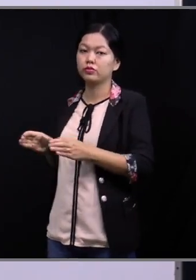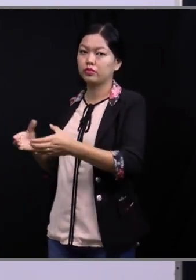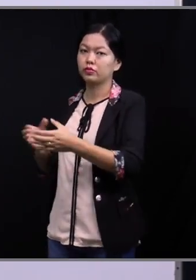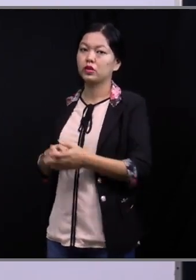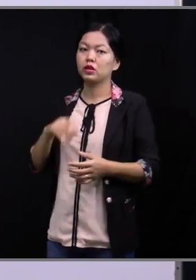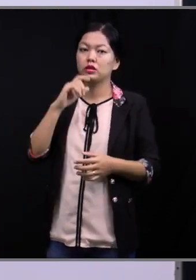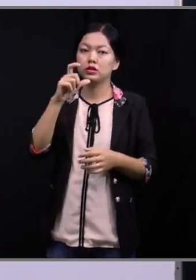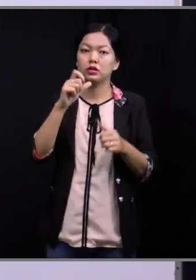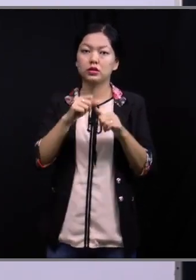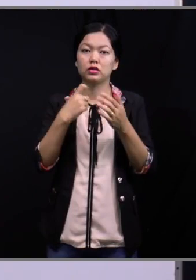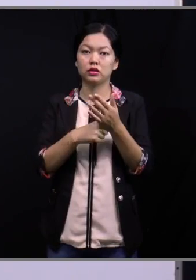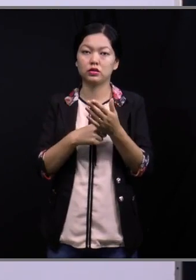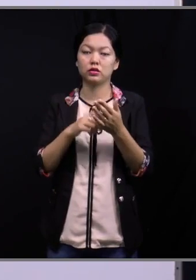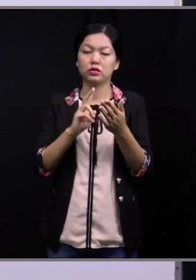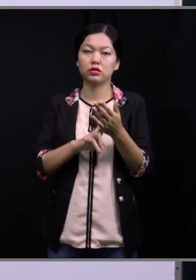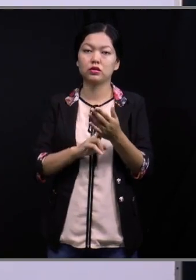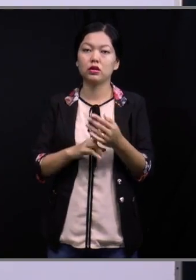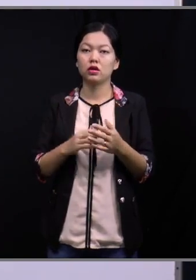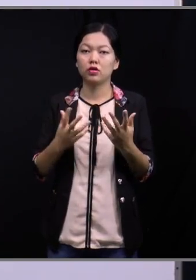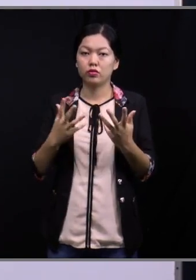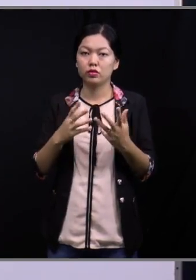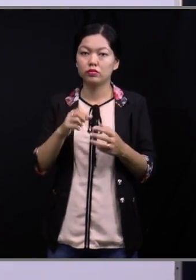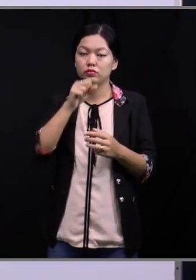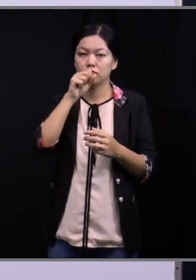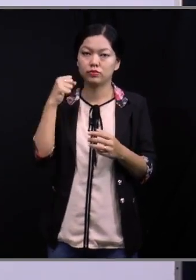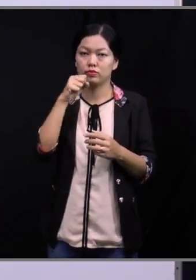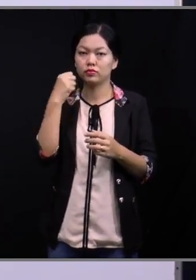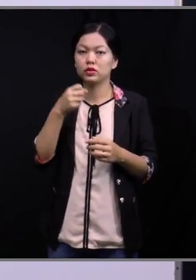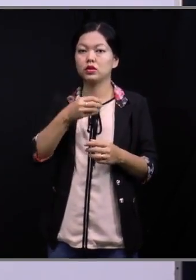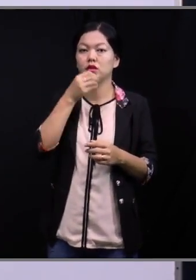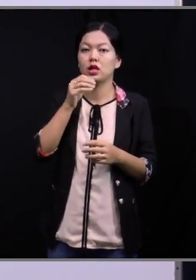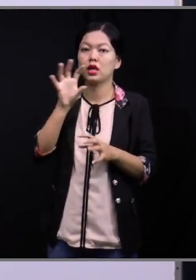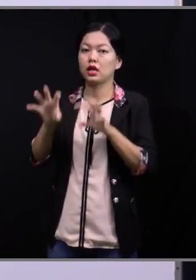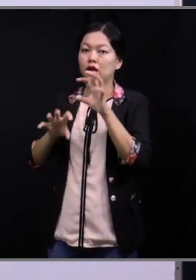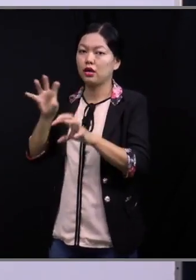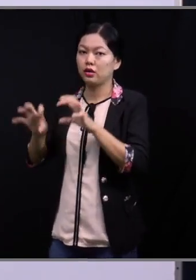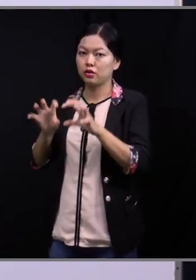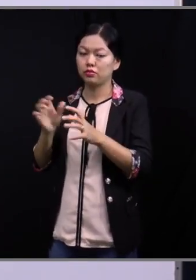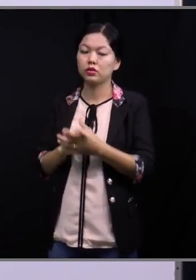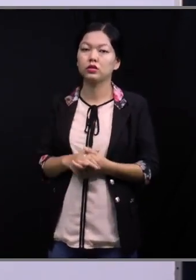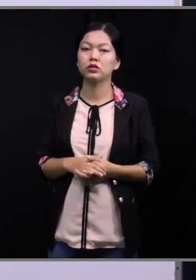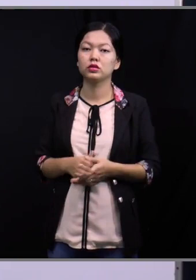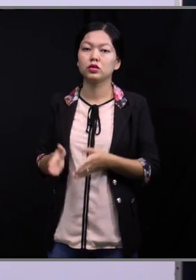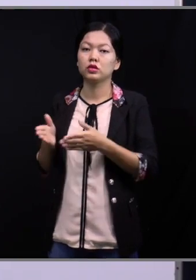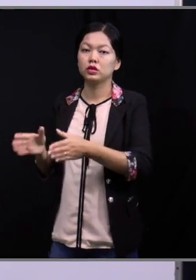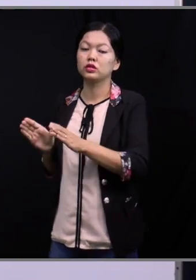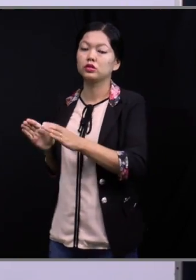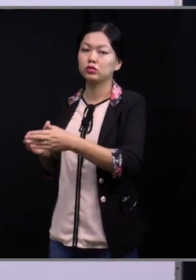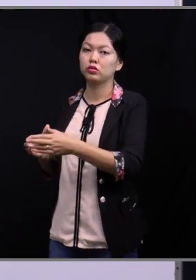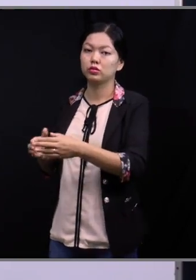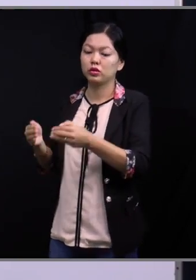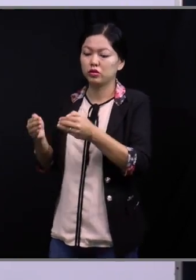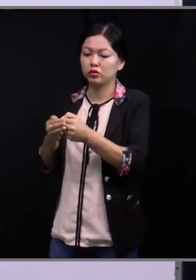being carnivorous, so they have been placed under the order Carnivora. So this order consists of closely